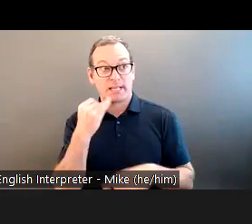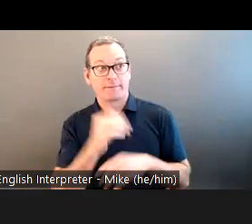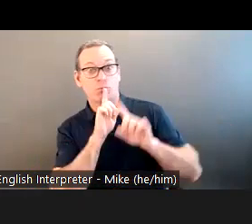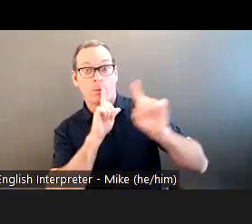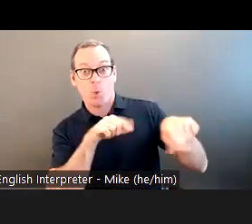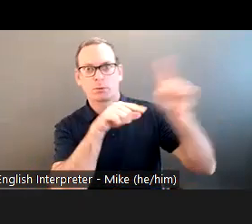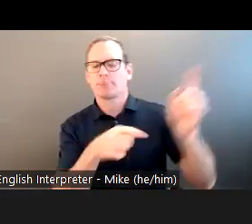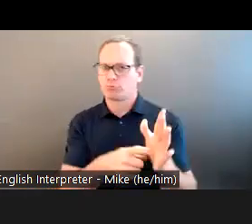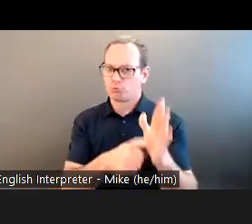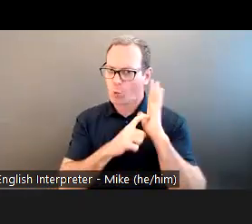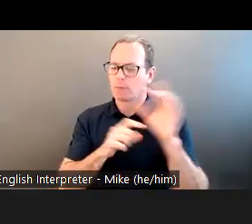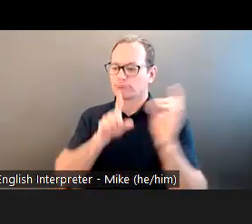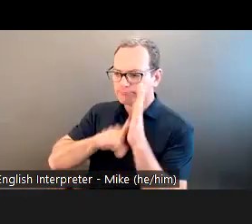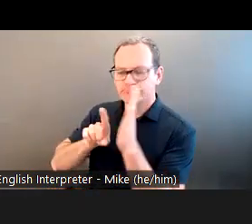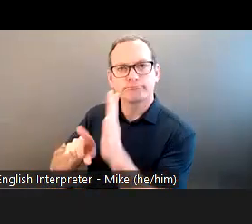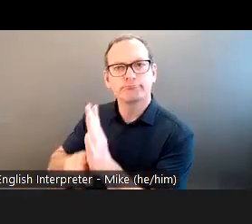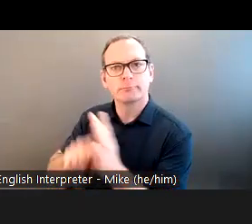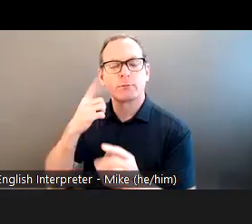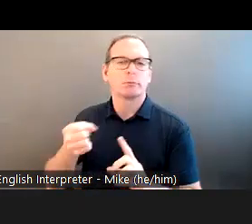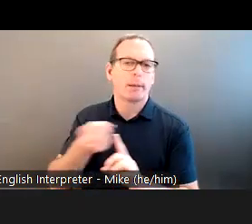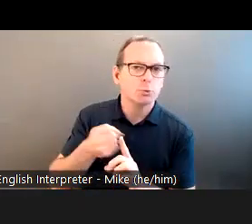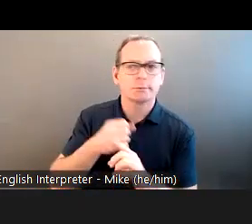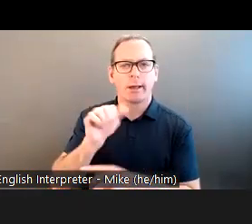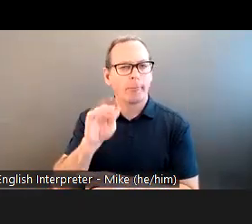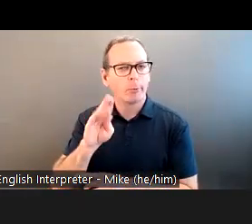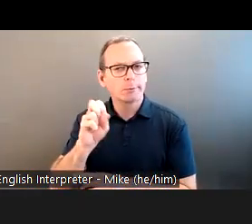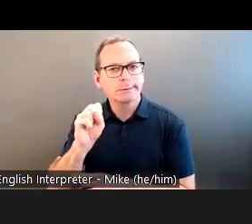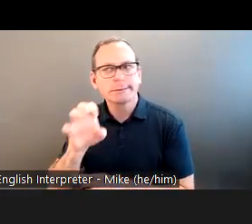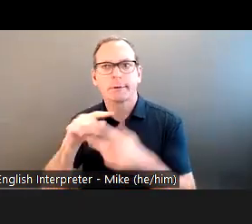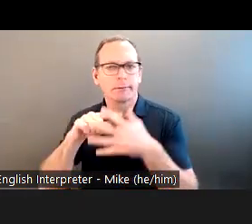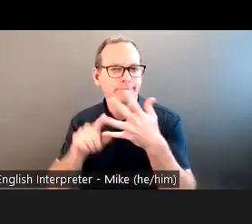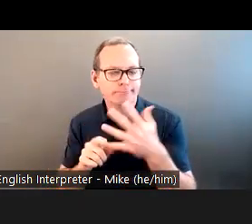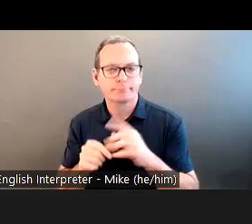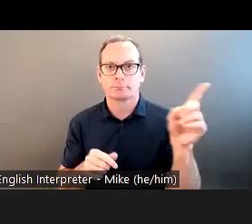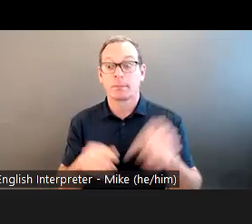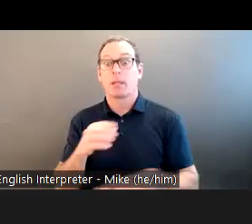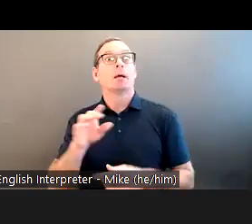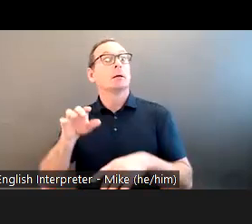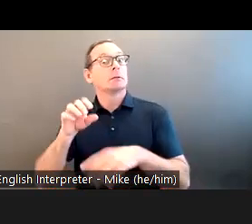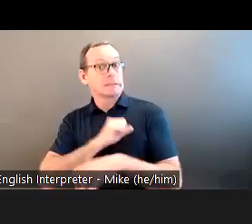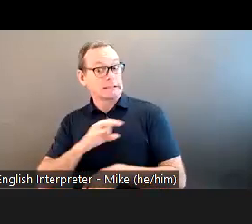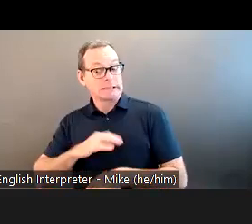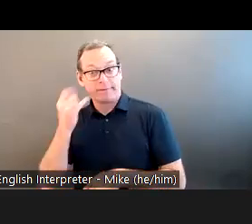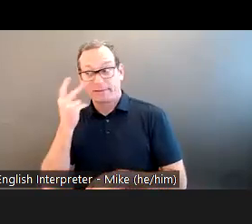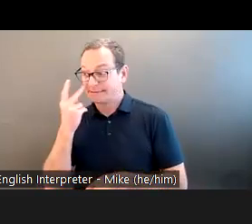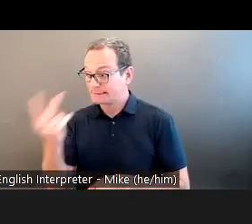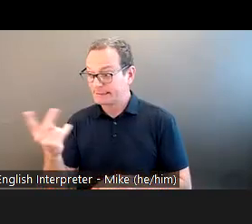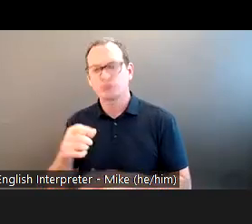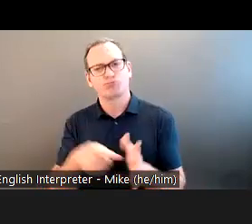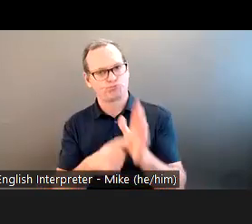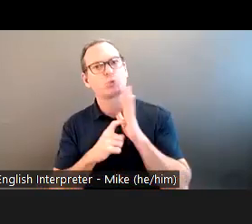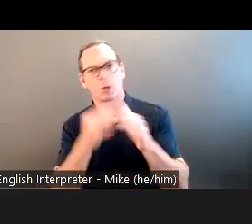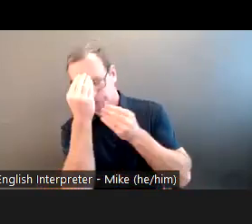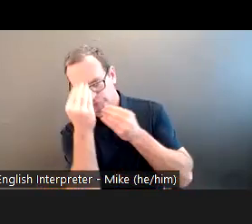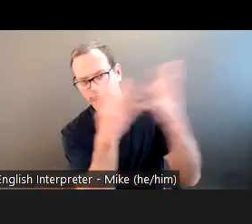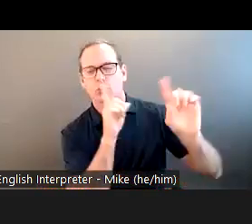abuse, and there are duties on staff members to report abuse if they see it. You can also report to the Public